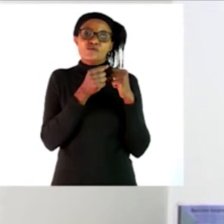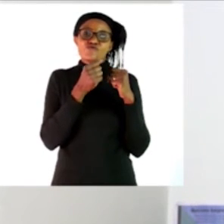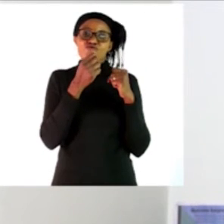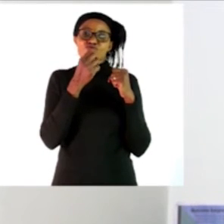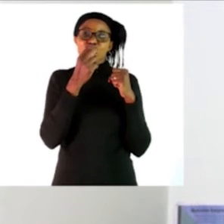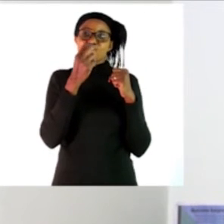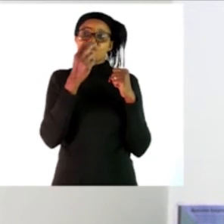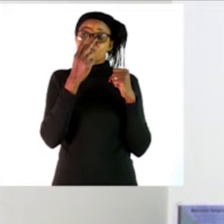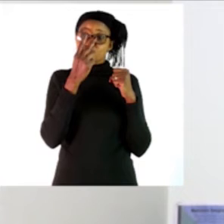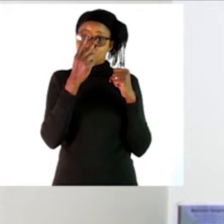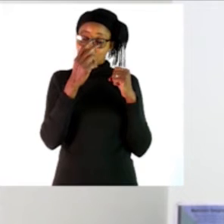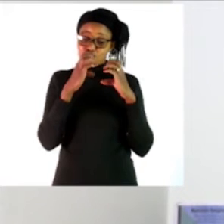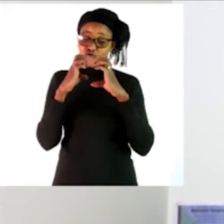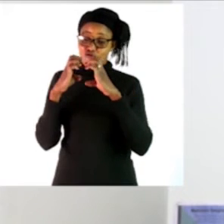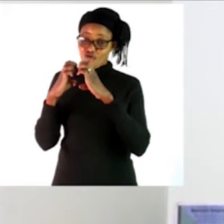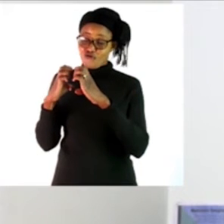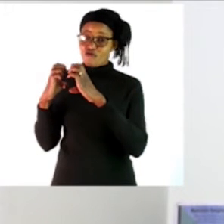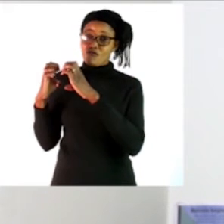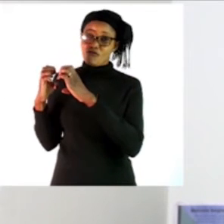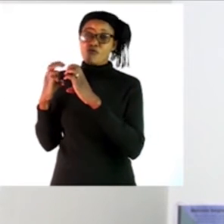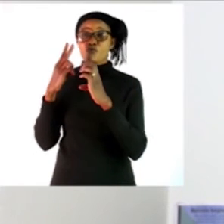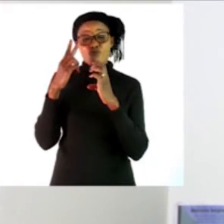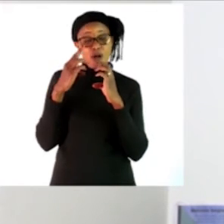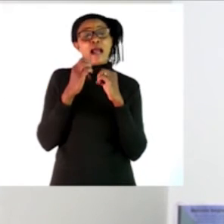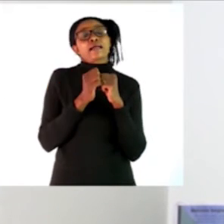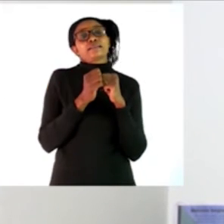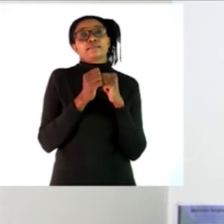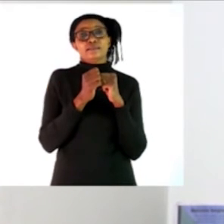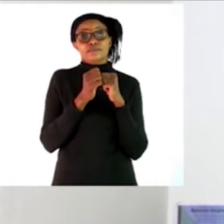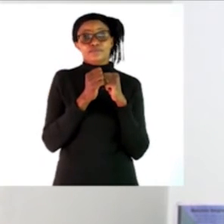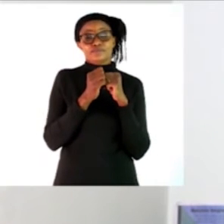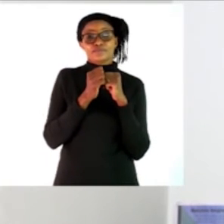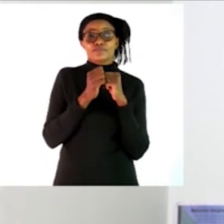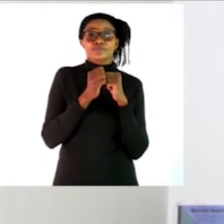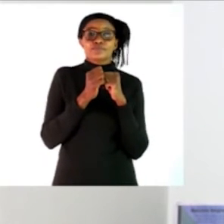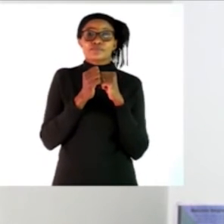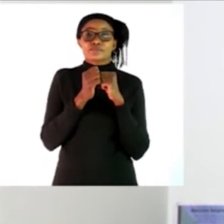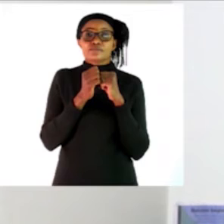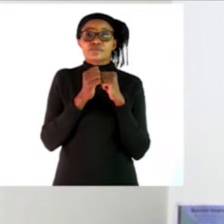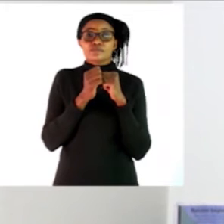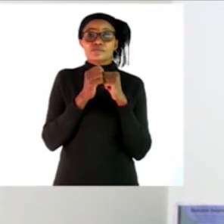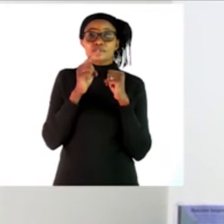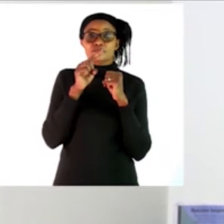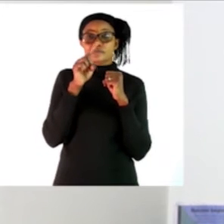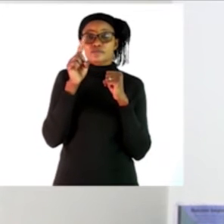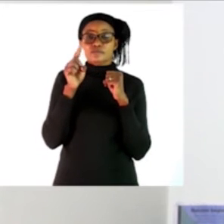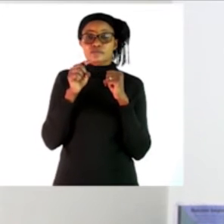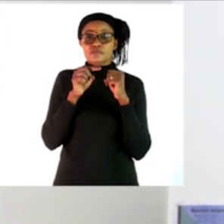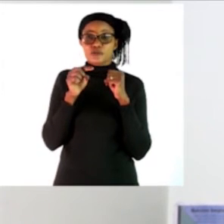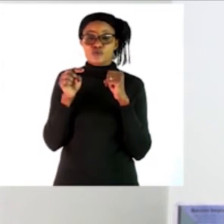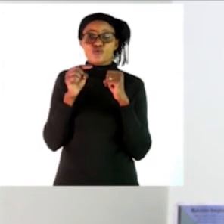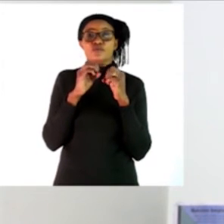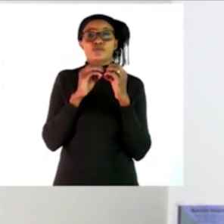2. So it means I will have 2 hearts. And I'm just going to write the